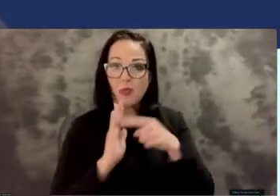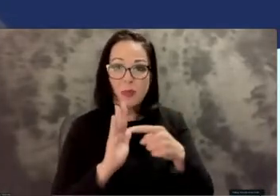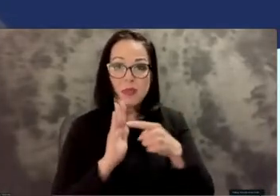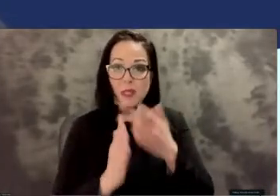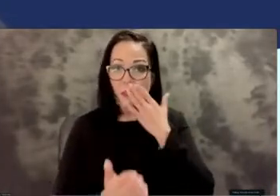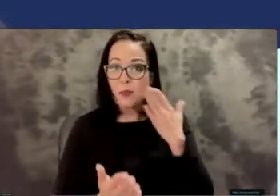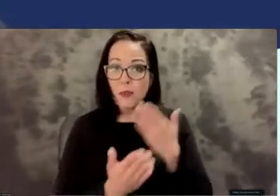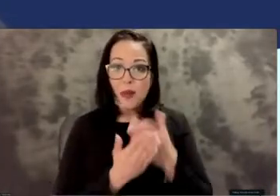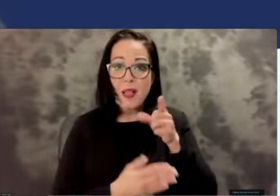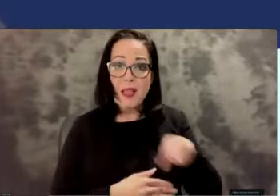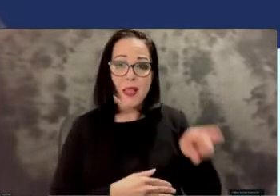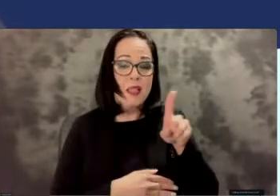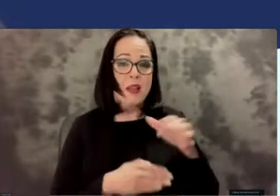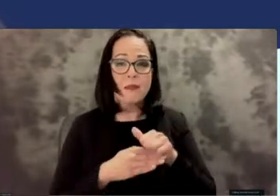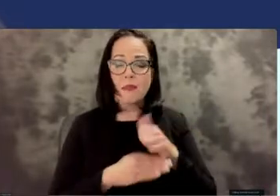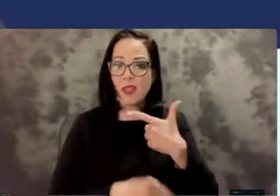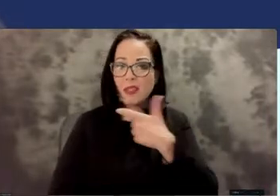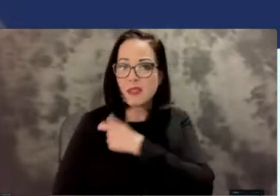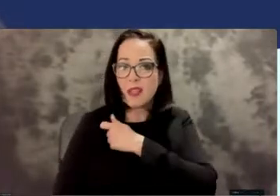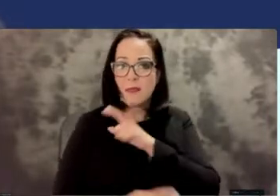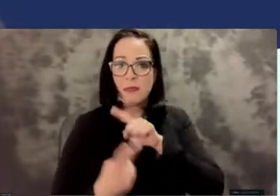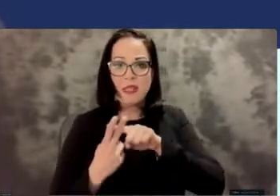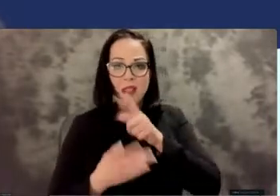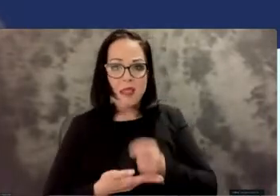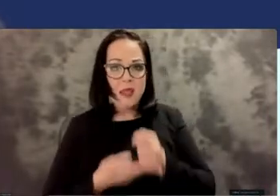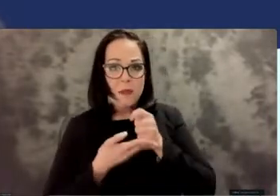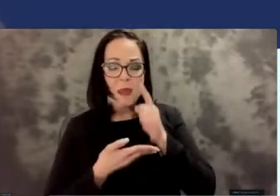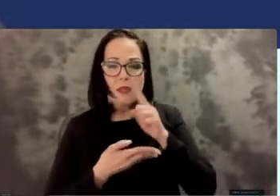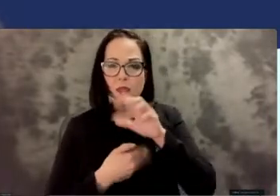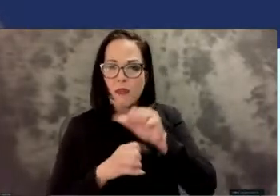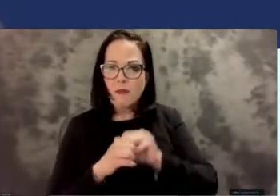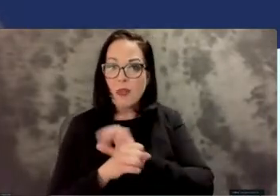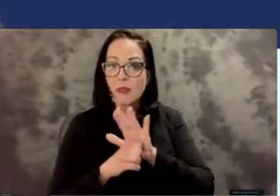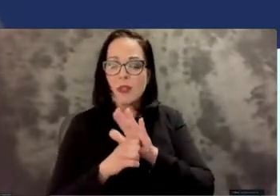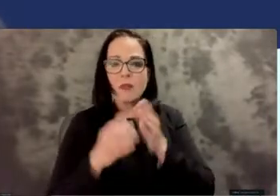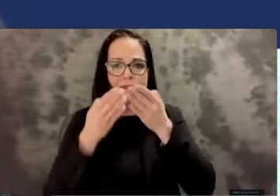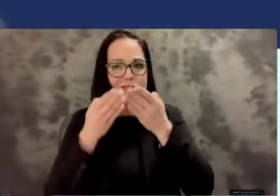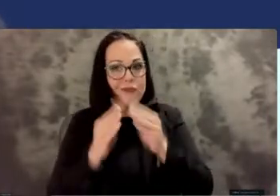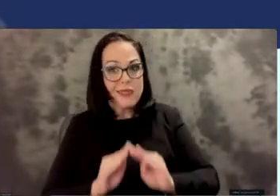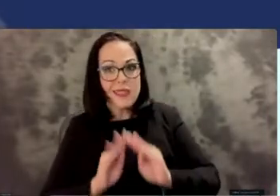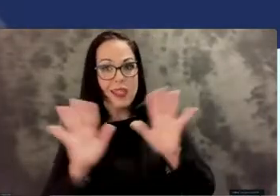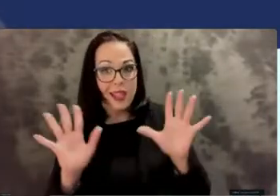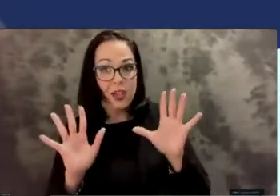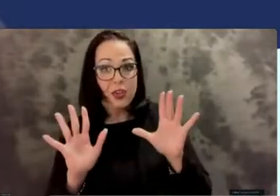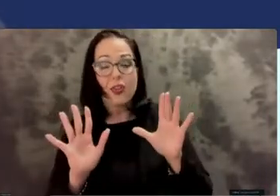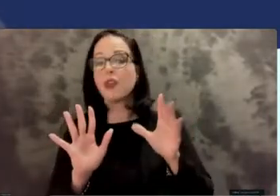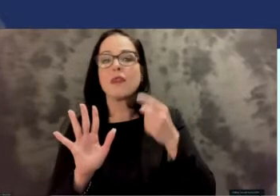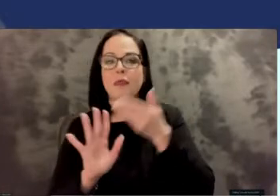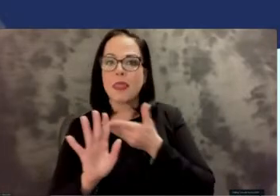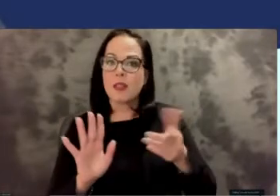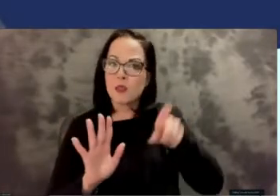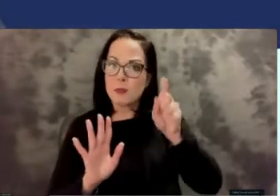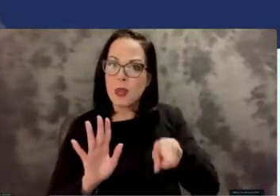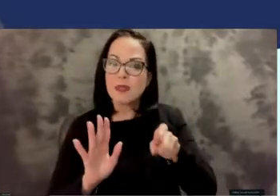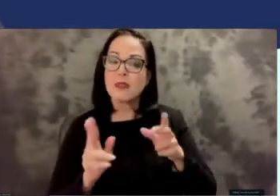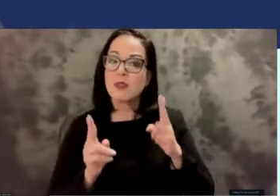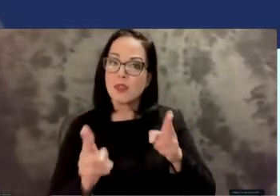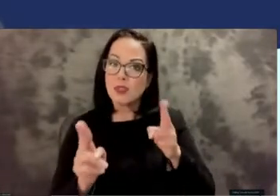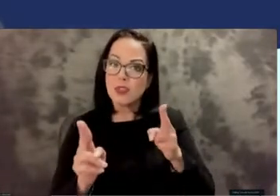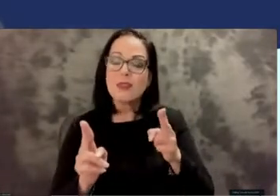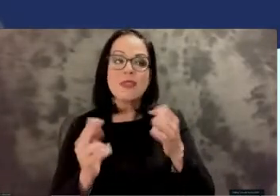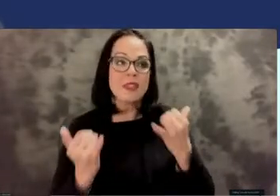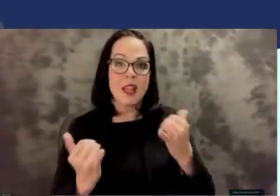life-saving therapies and vaccinations. The imperative is clear. We must name and urgently address